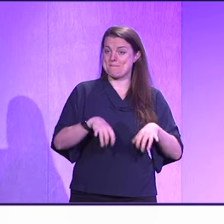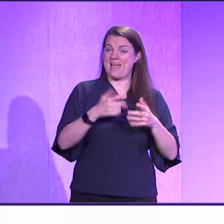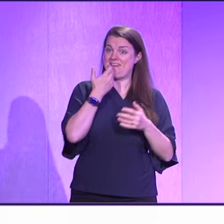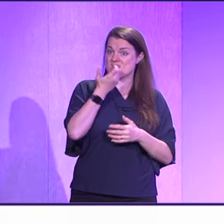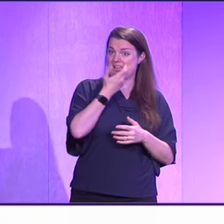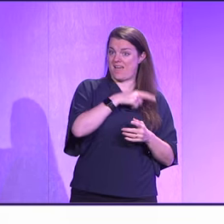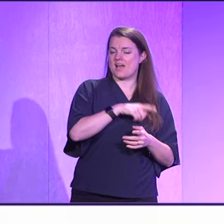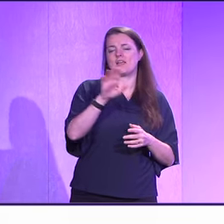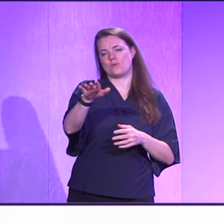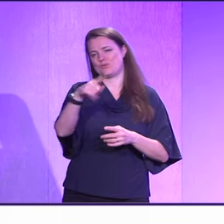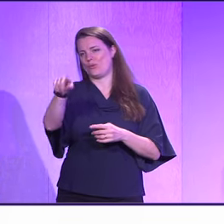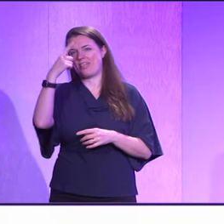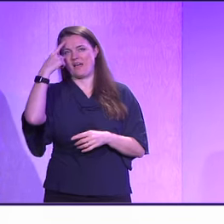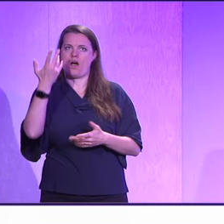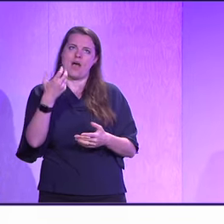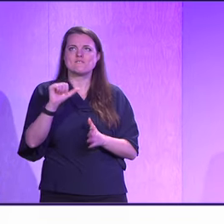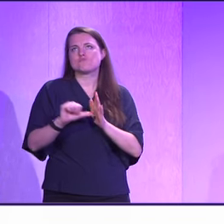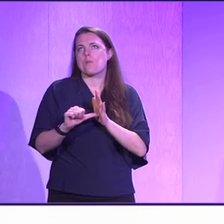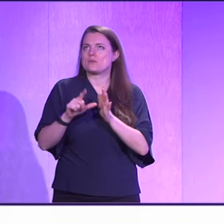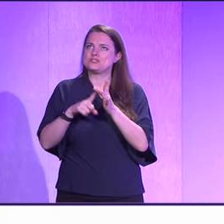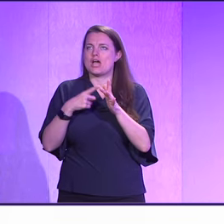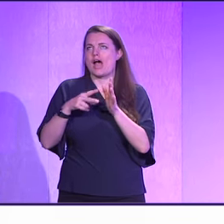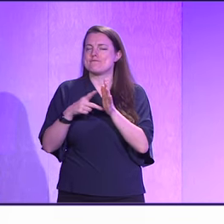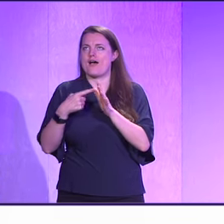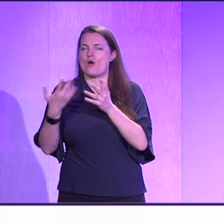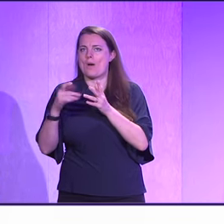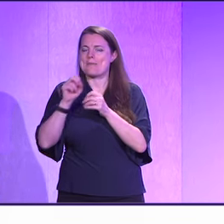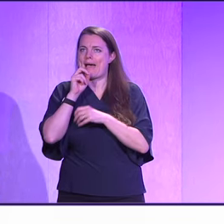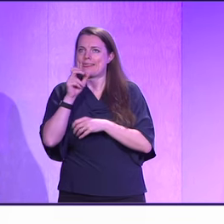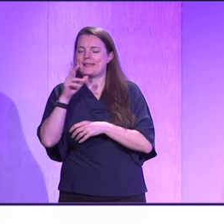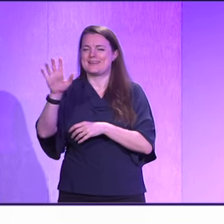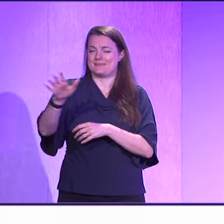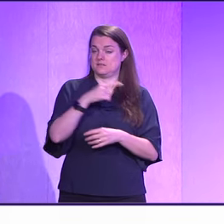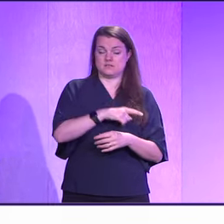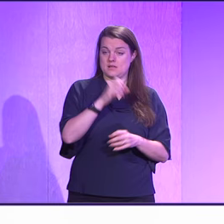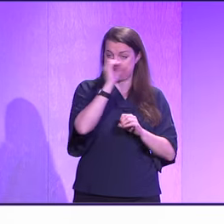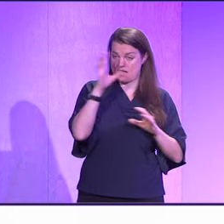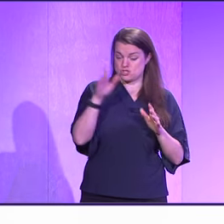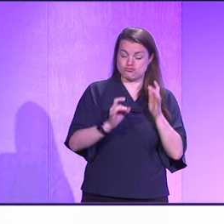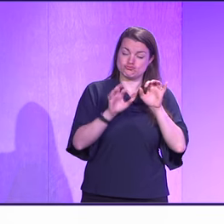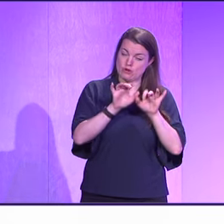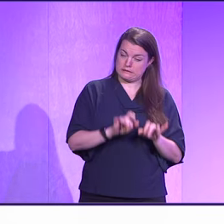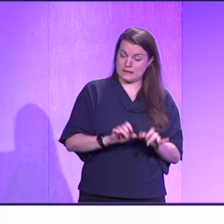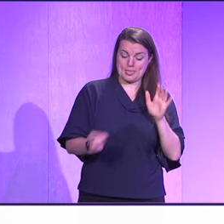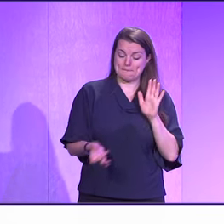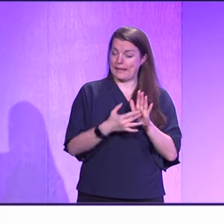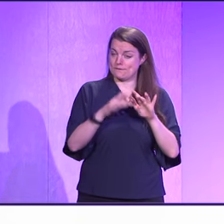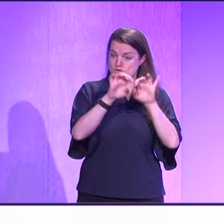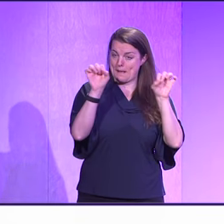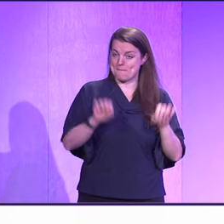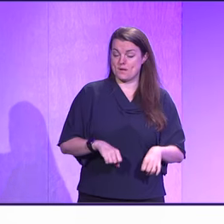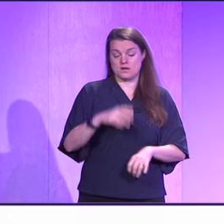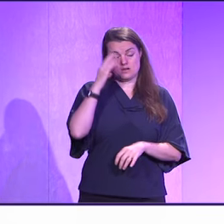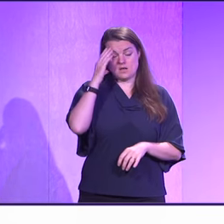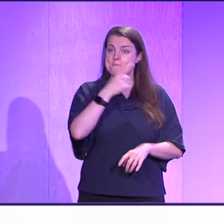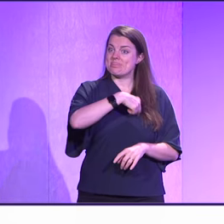Wow. They've been working with their ops people, and they've just been delivering every day, right? They just deliver at will, and they were doing this every day,